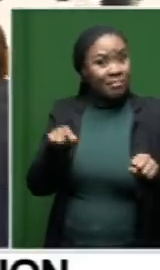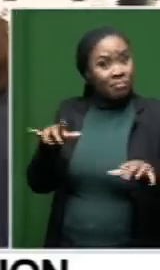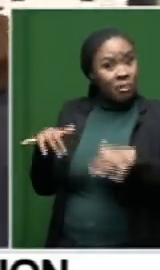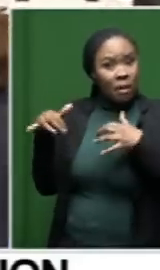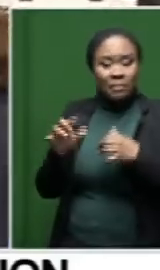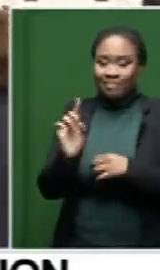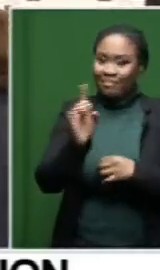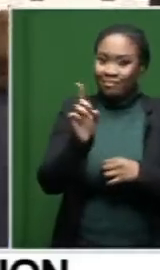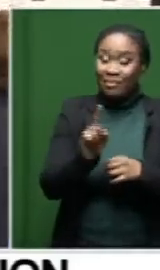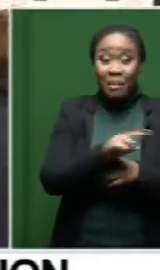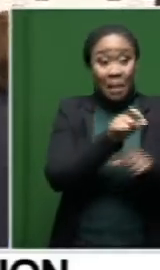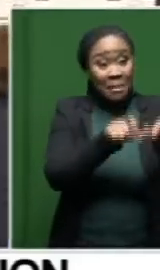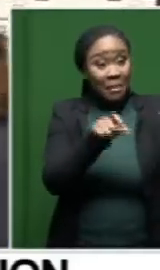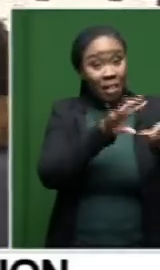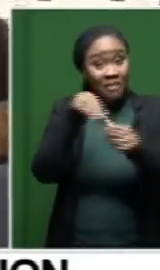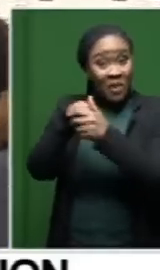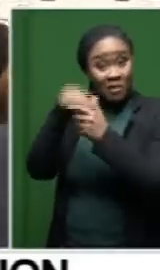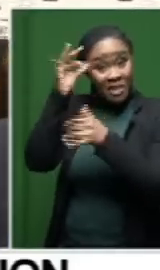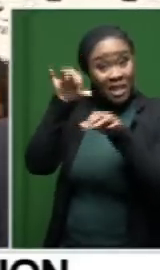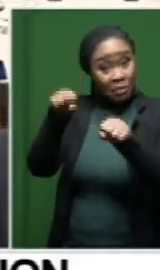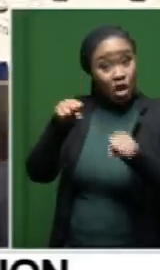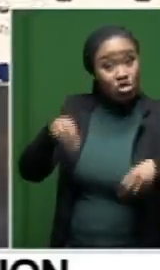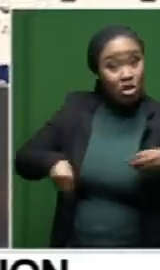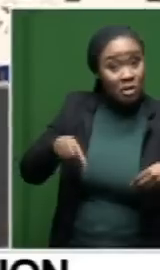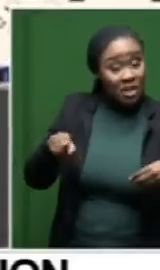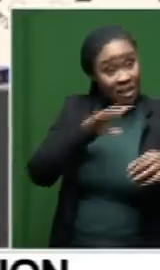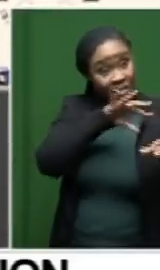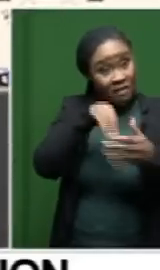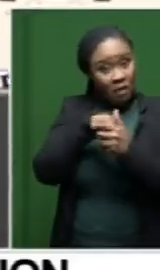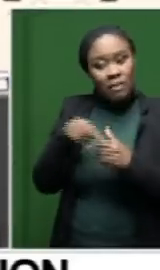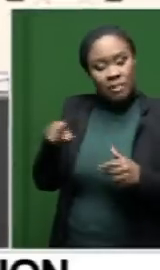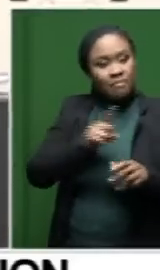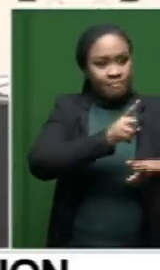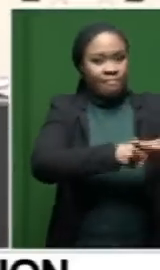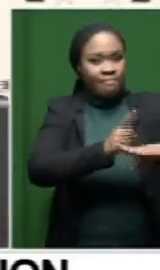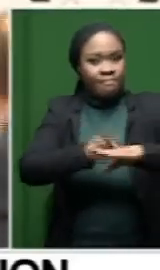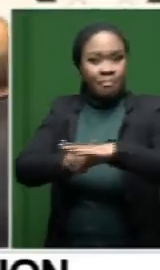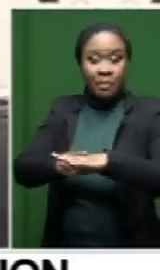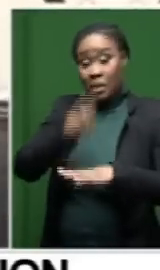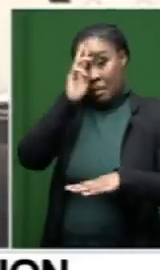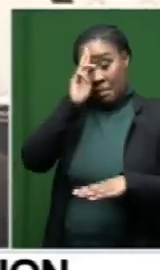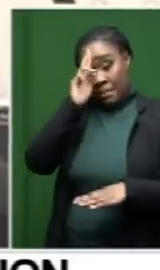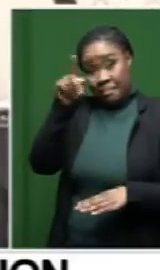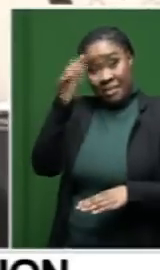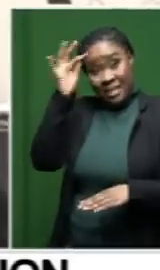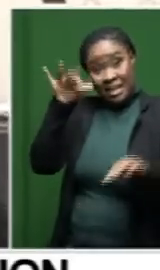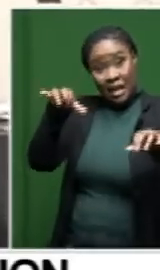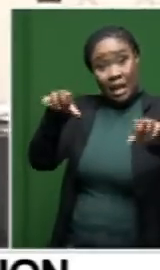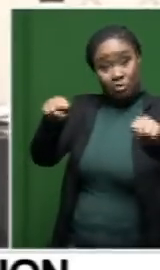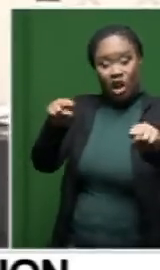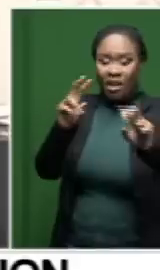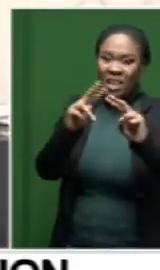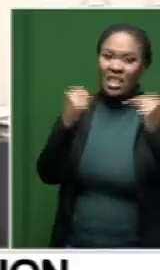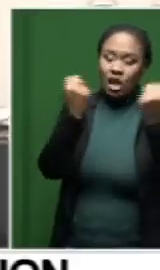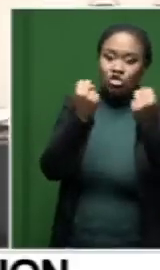is to hold certain people accountable. The problem of capture is a national problem. It can only be resolved if